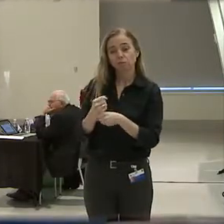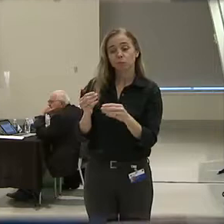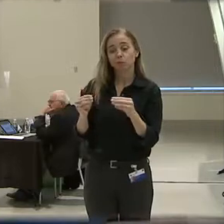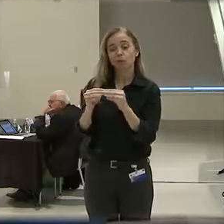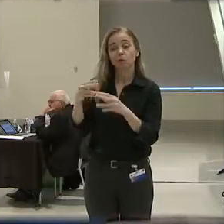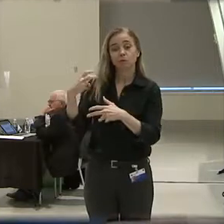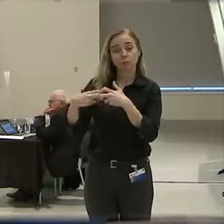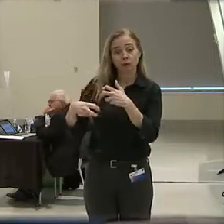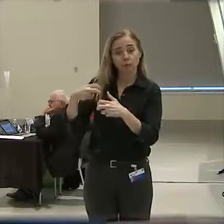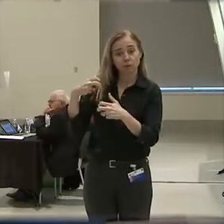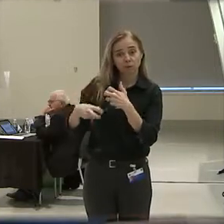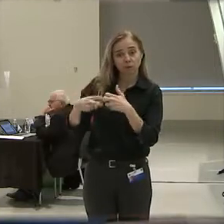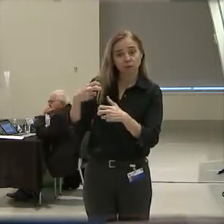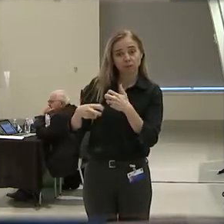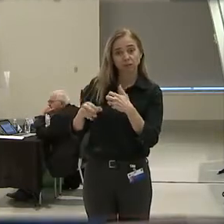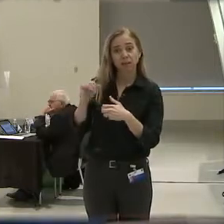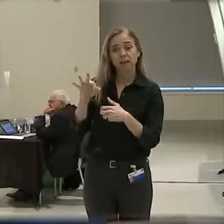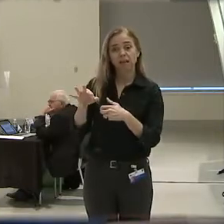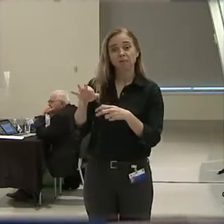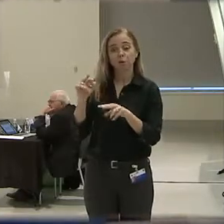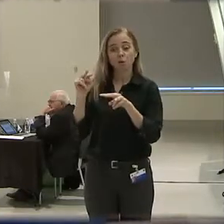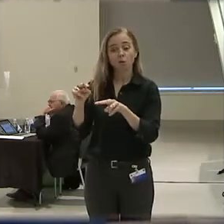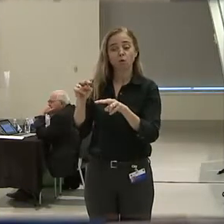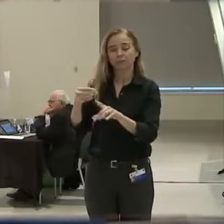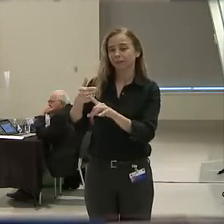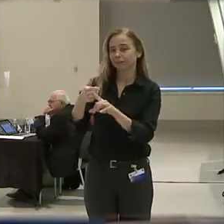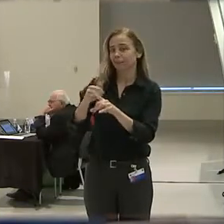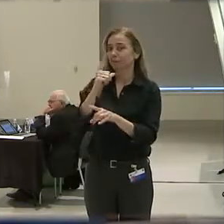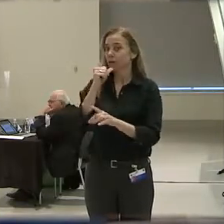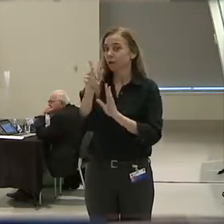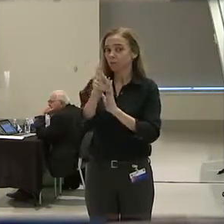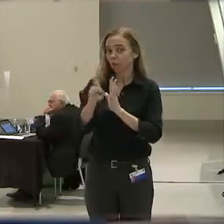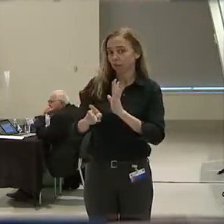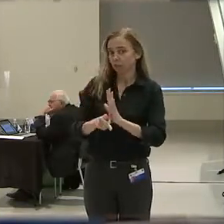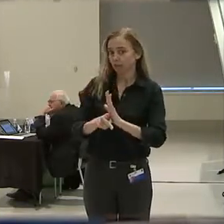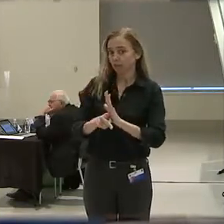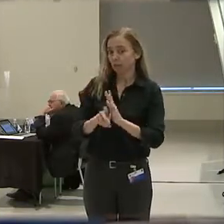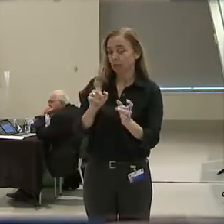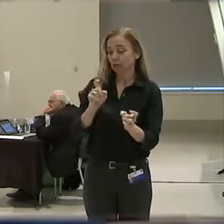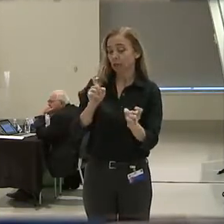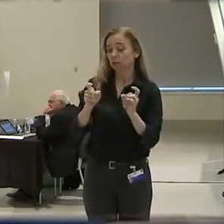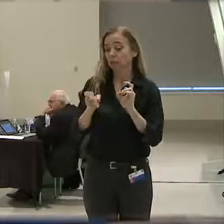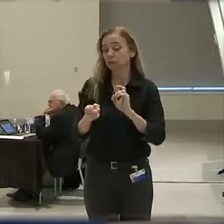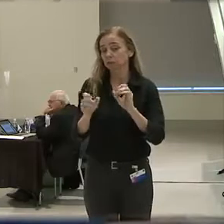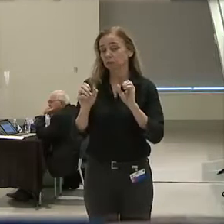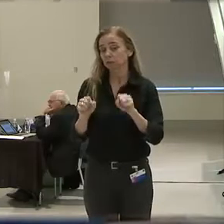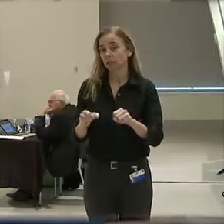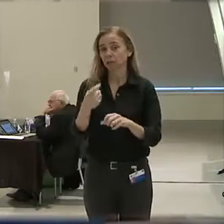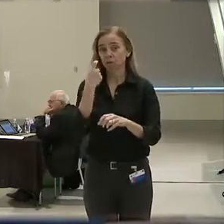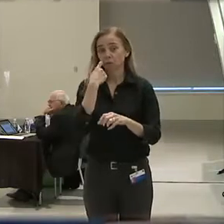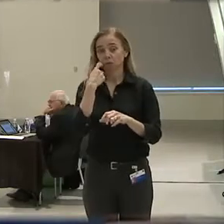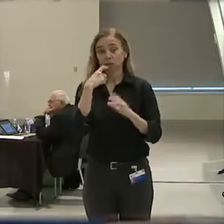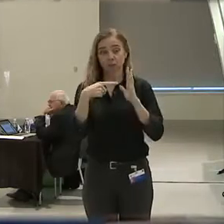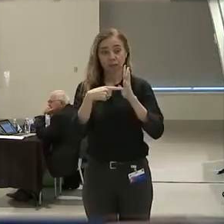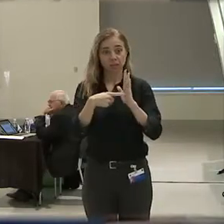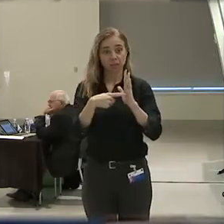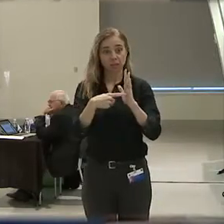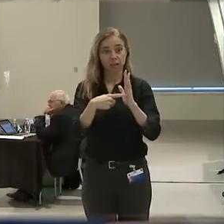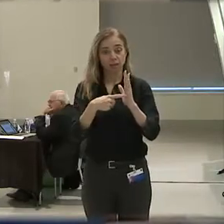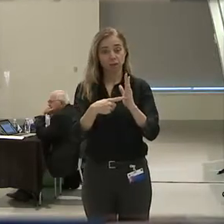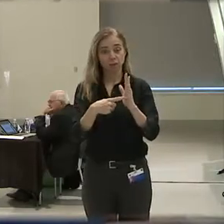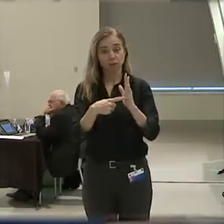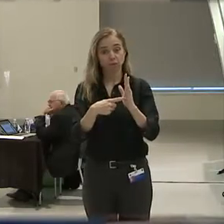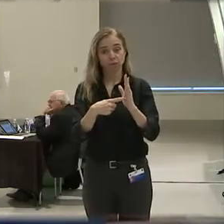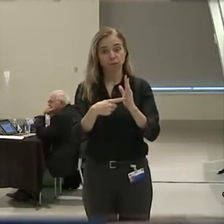have a civilian oversight that is the policy body, then they can adjust that. A recent example,